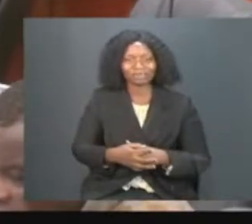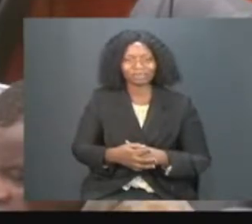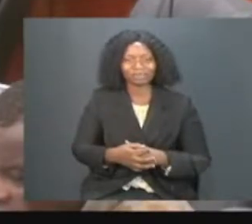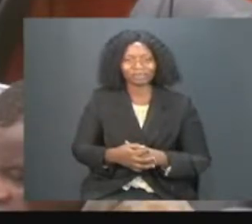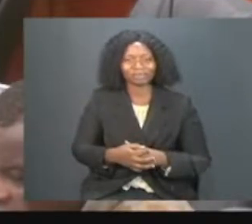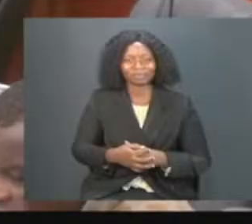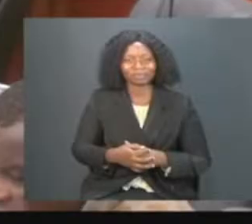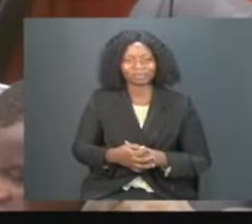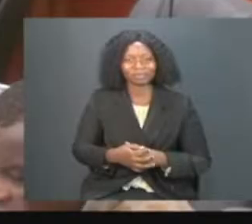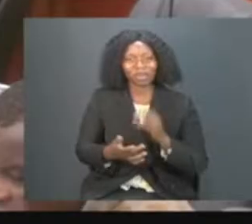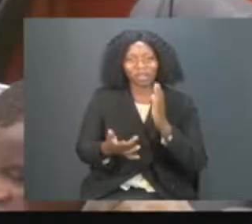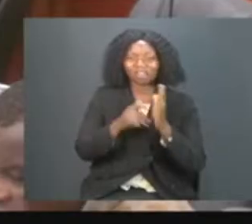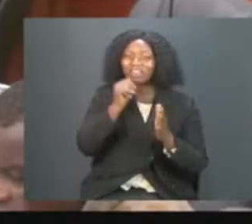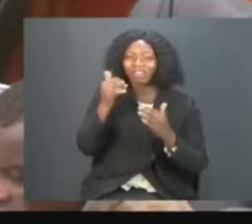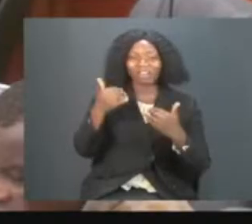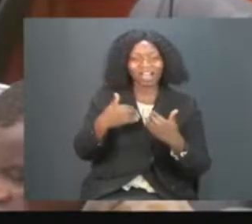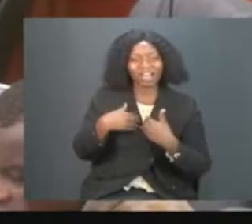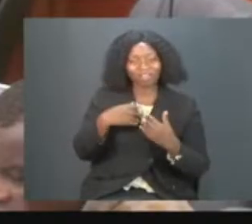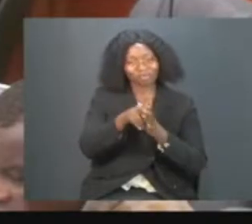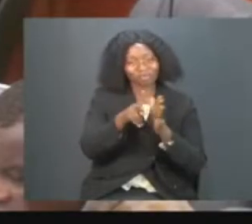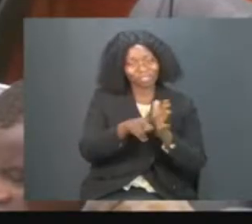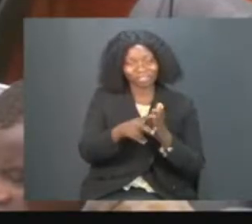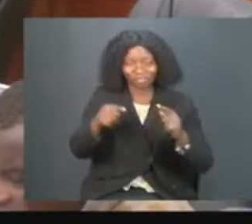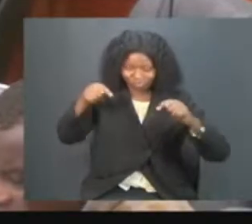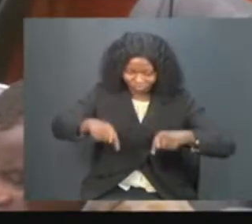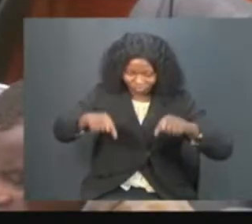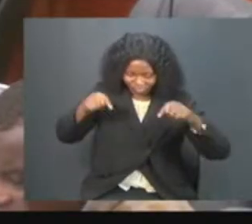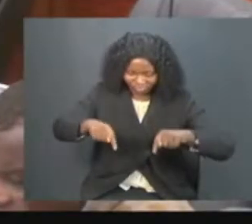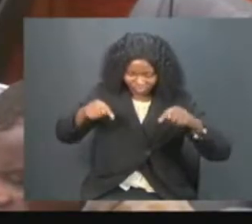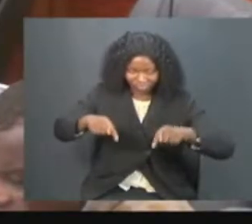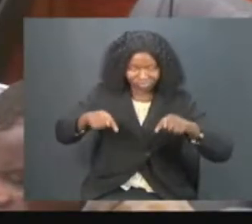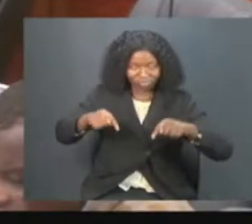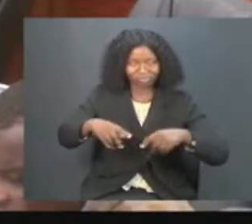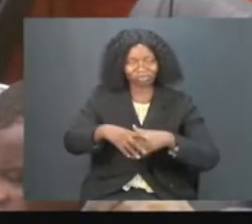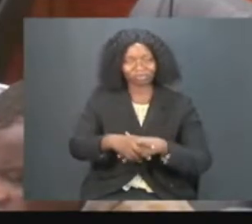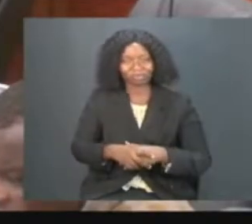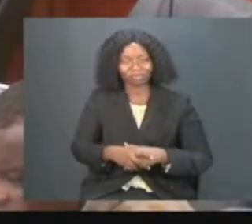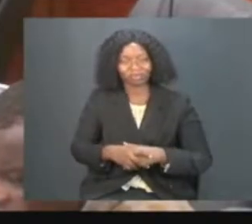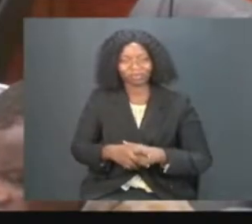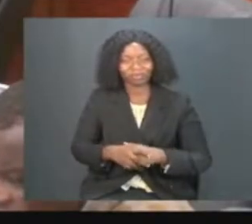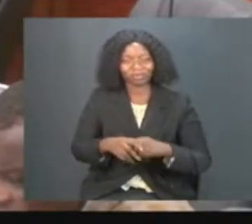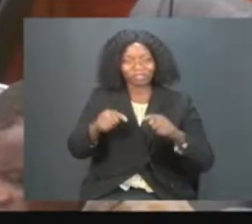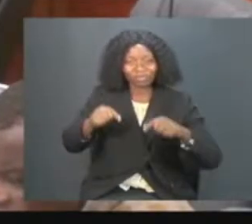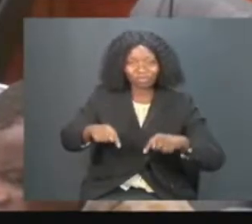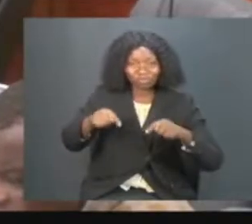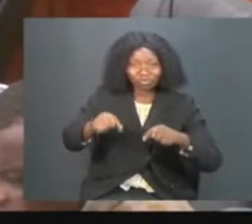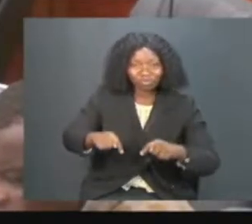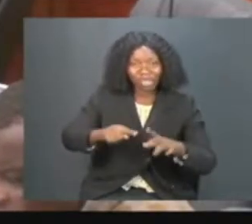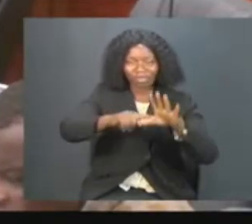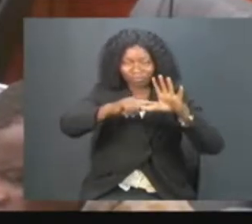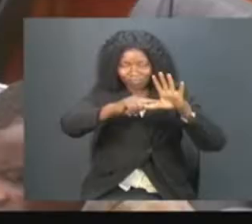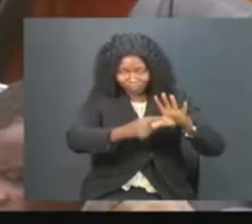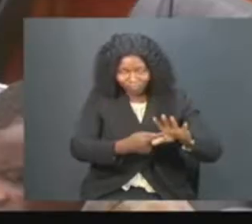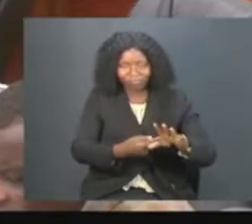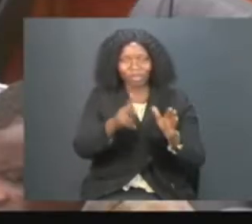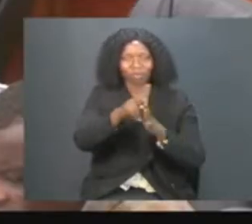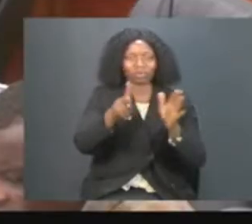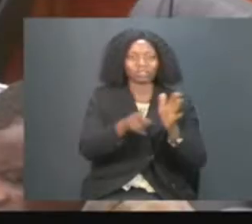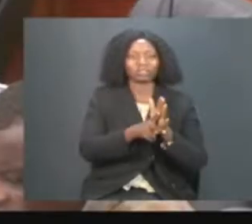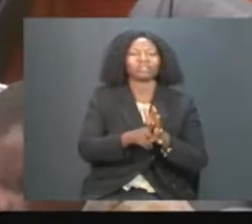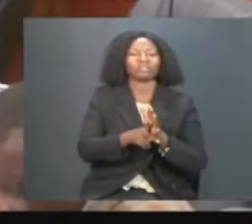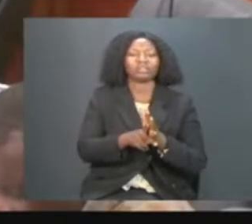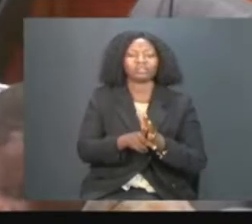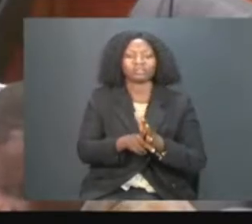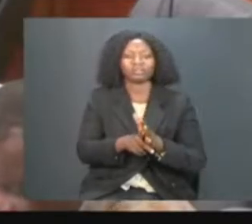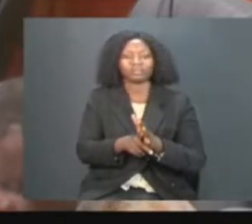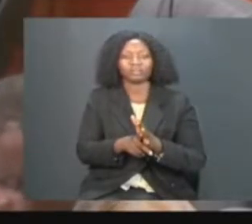that never had a policy. Today, we are walking the talk. Today, we are implementing a policy backed by